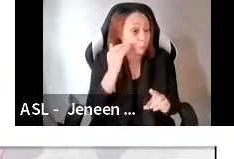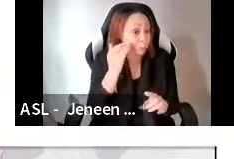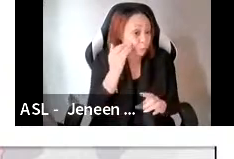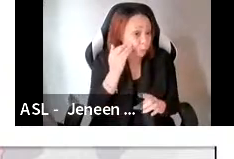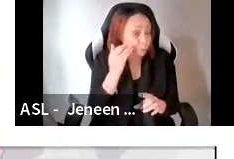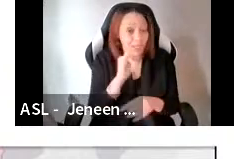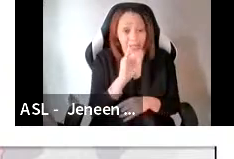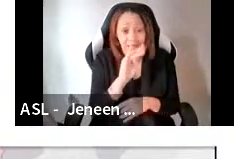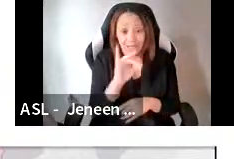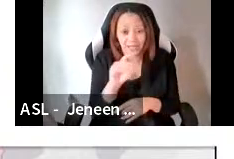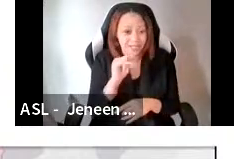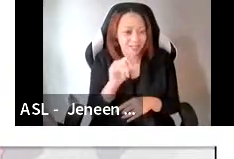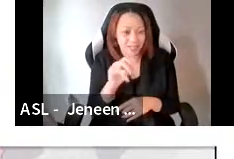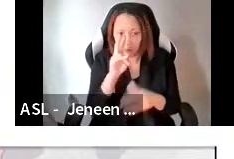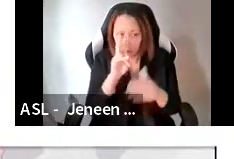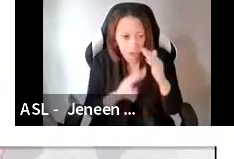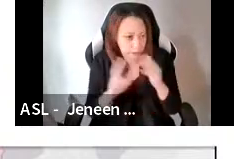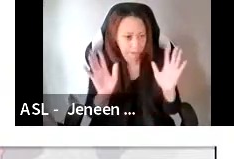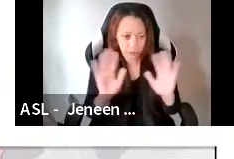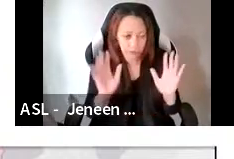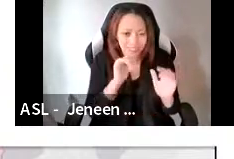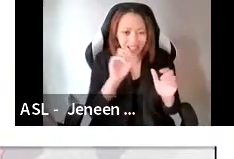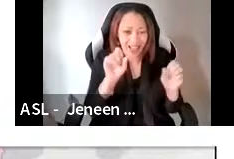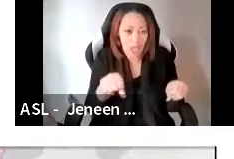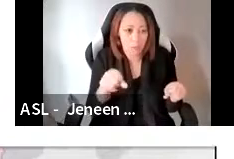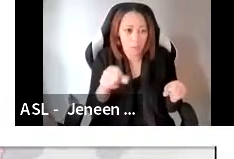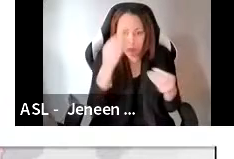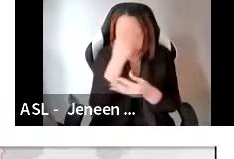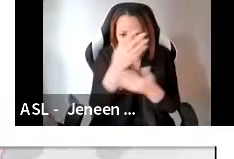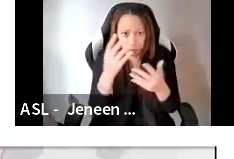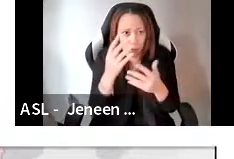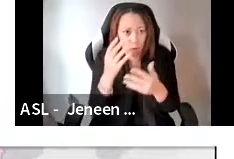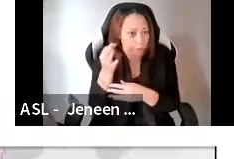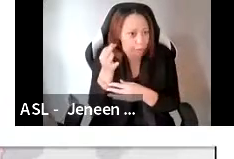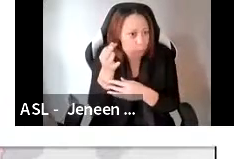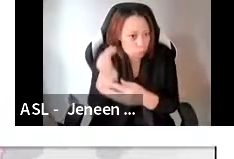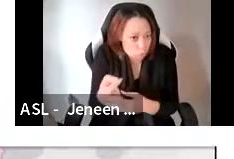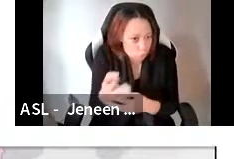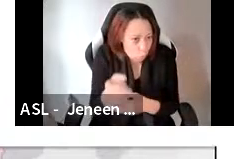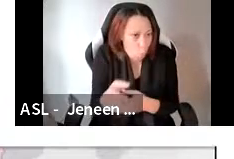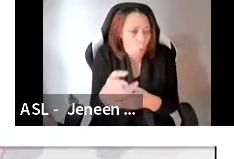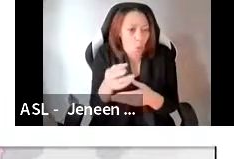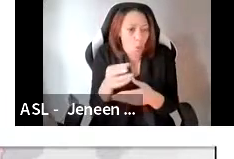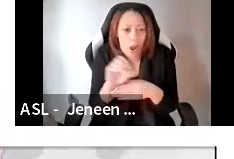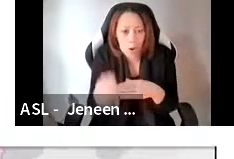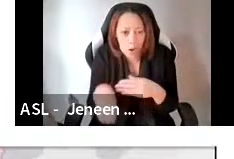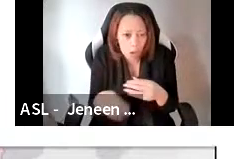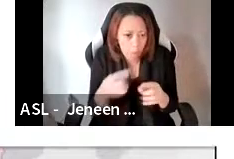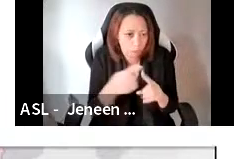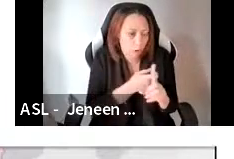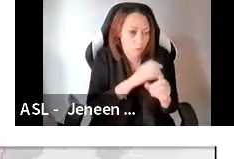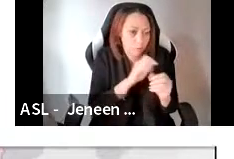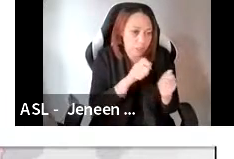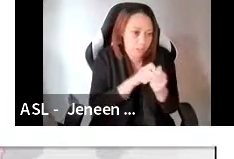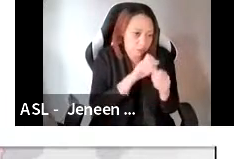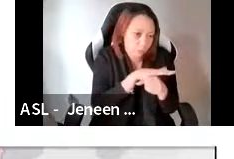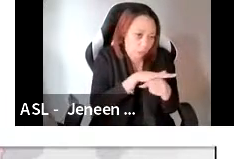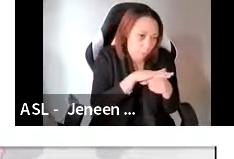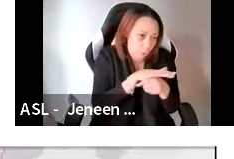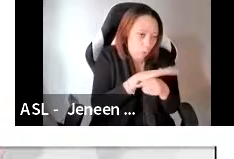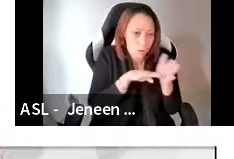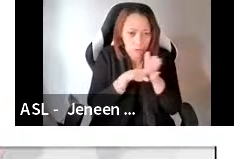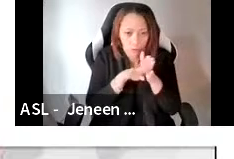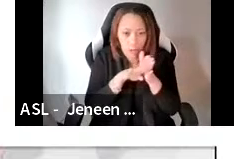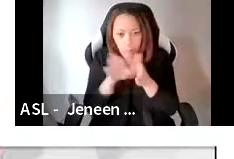isn't predictive. It's not able to tell us the future or predict outcomes from specific neighborhood or development